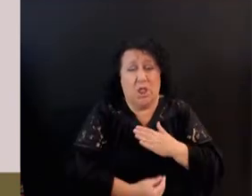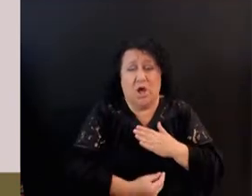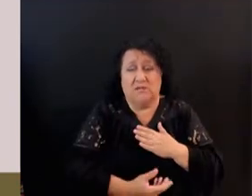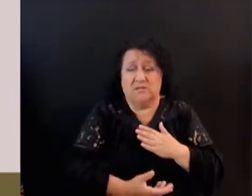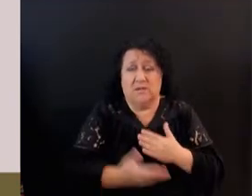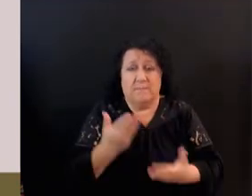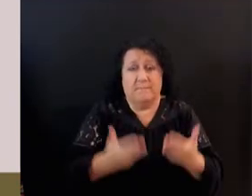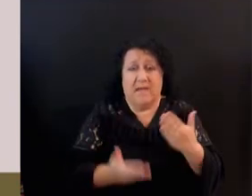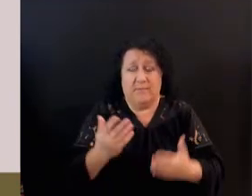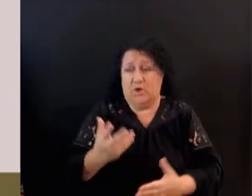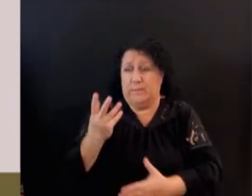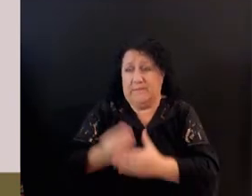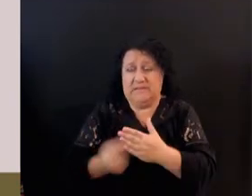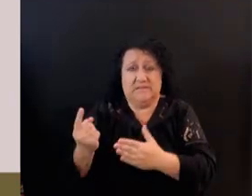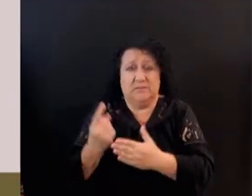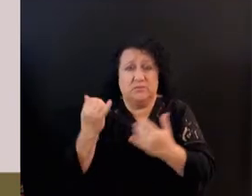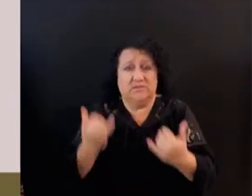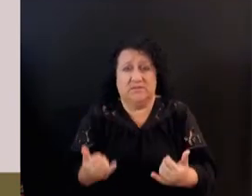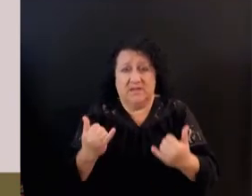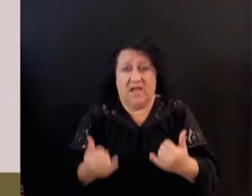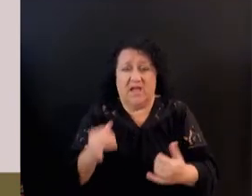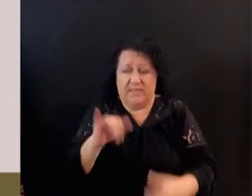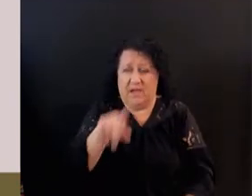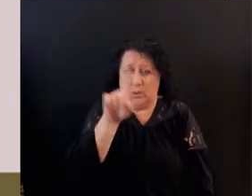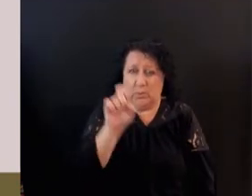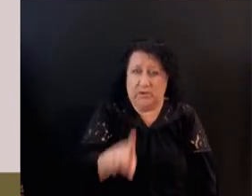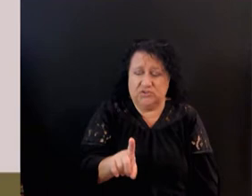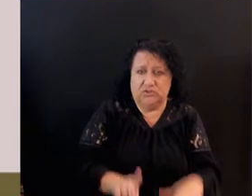today. There's no question.